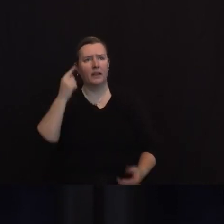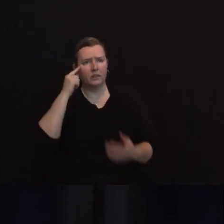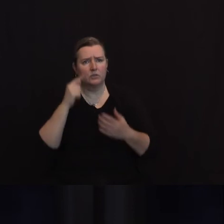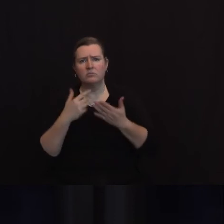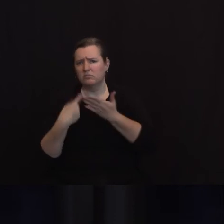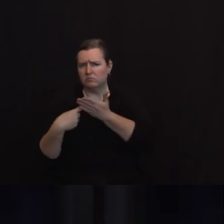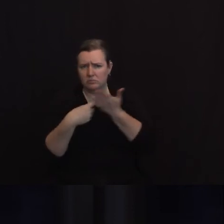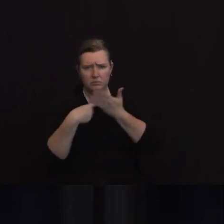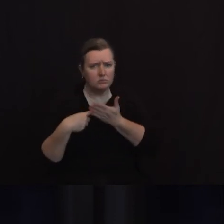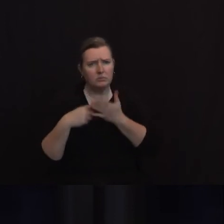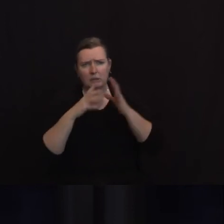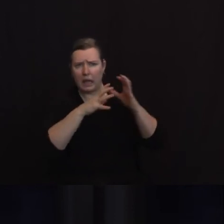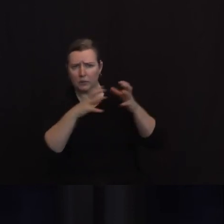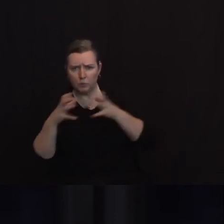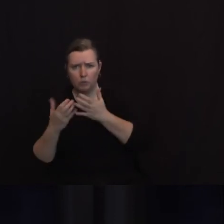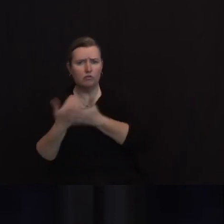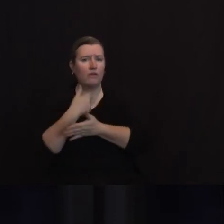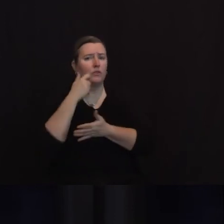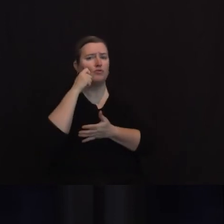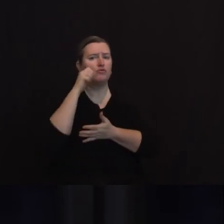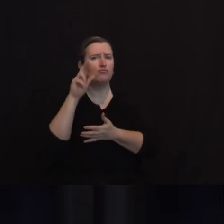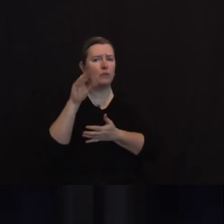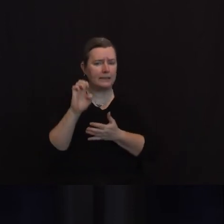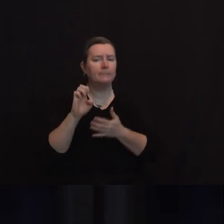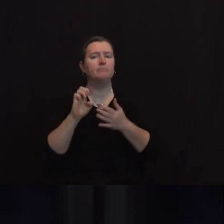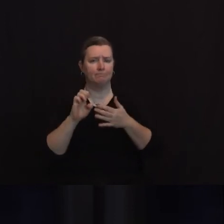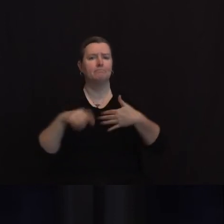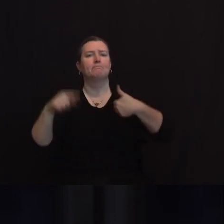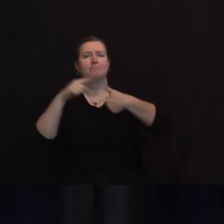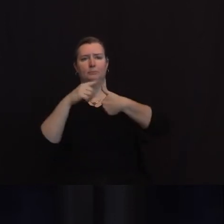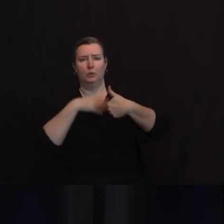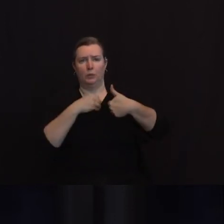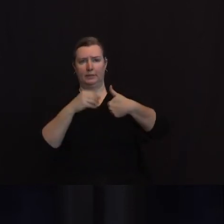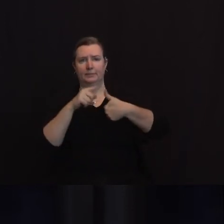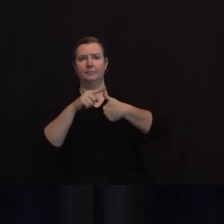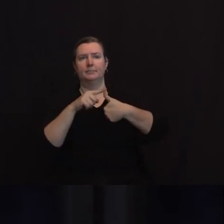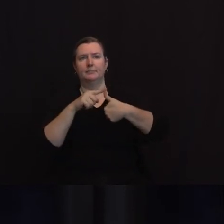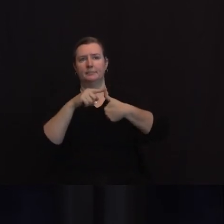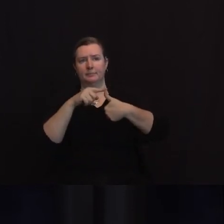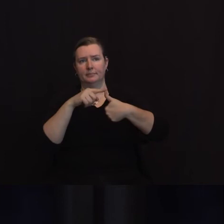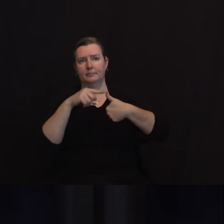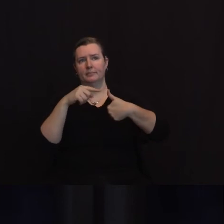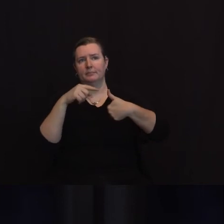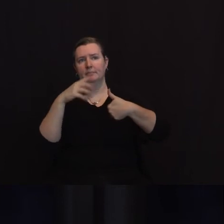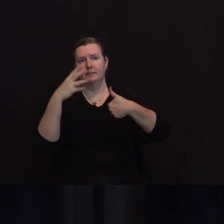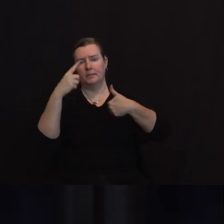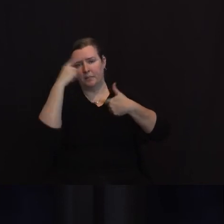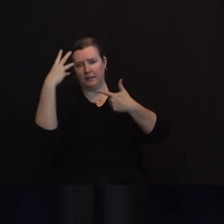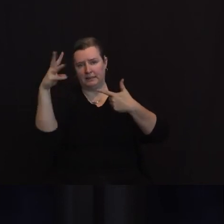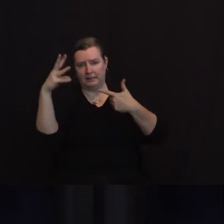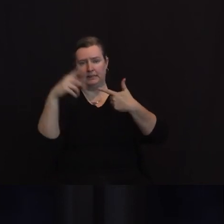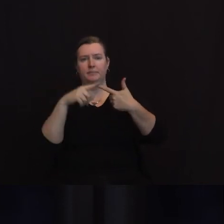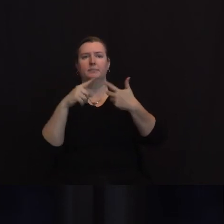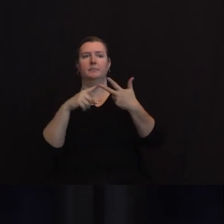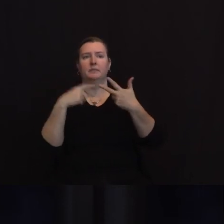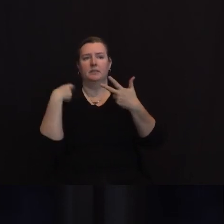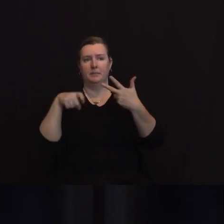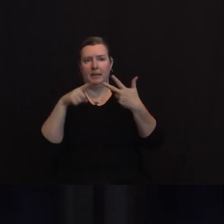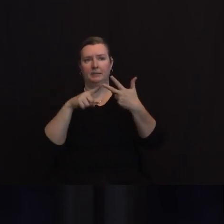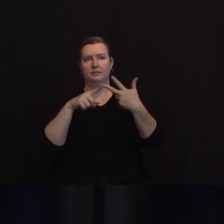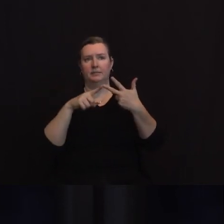For the deaths, white is 55.6%, black 16.6%, Hispanic 18.8%,